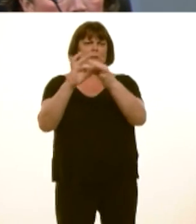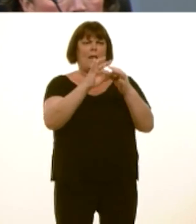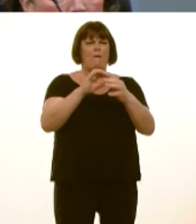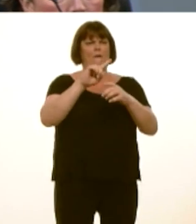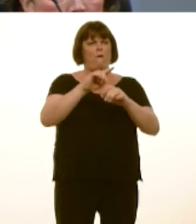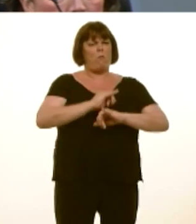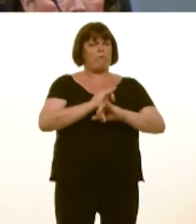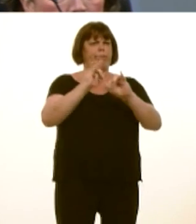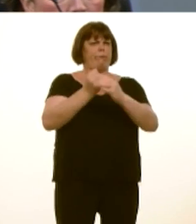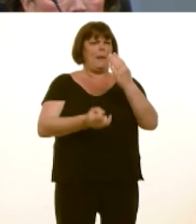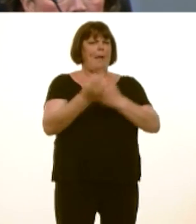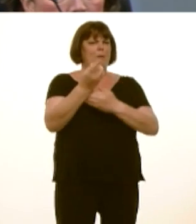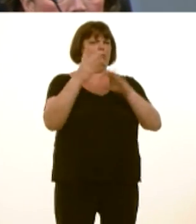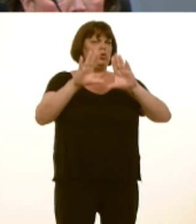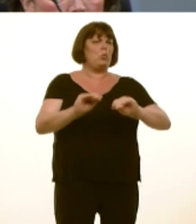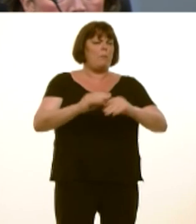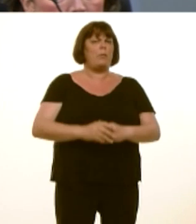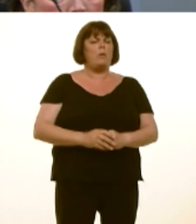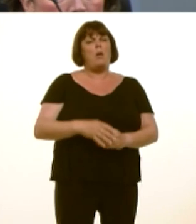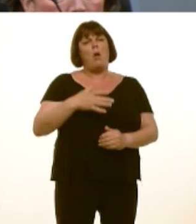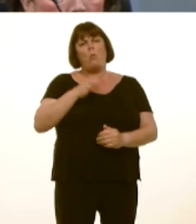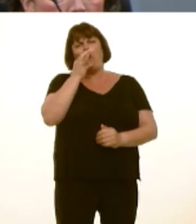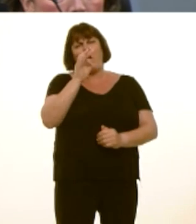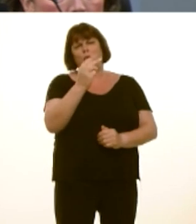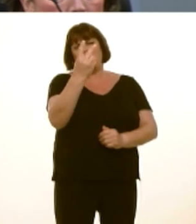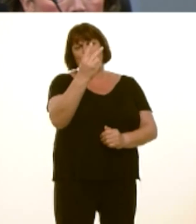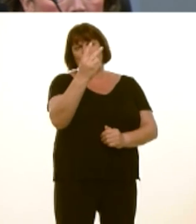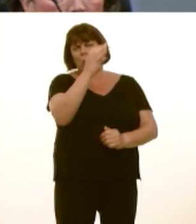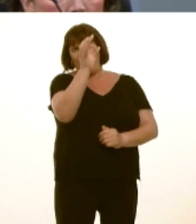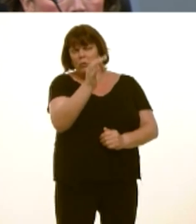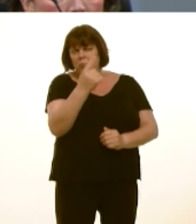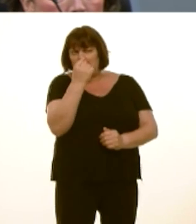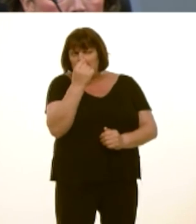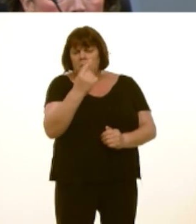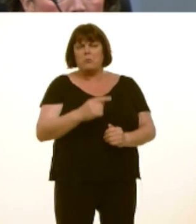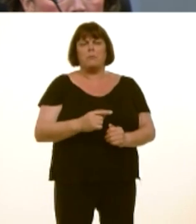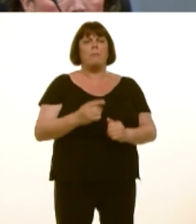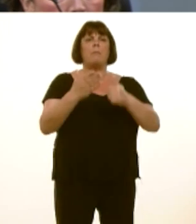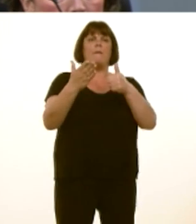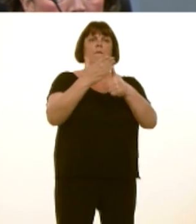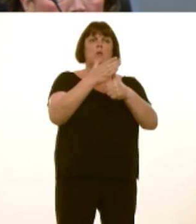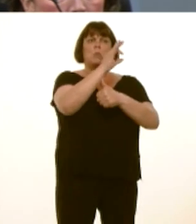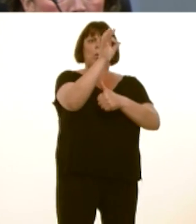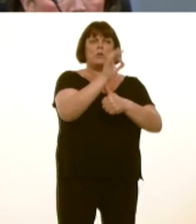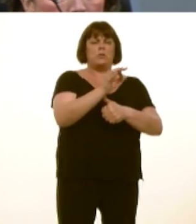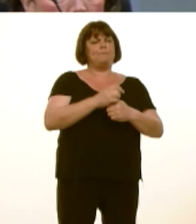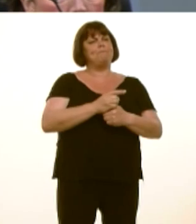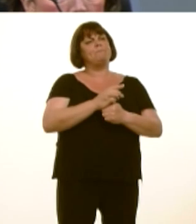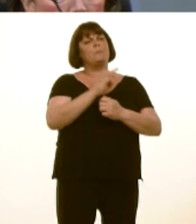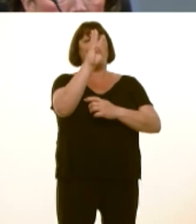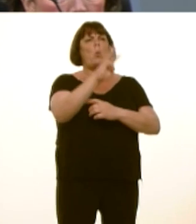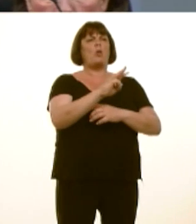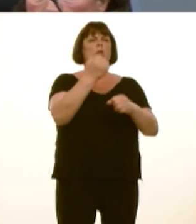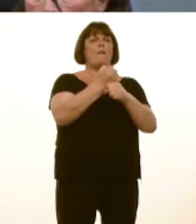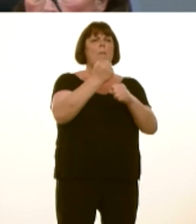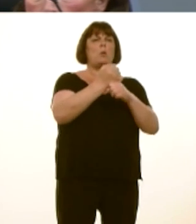they occur in the world. I would like to ask two questions, if I may, of you, First Minister. The first question is, how is the Welsh Government working